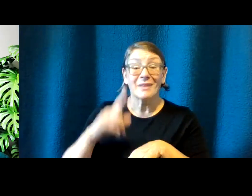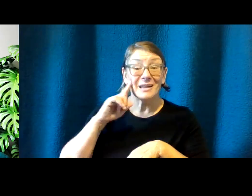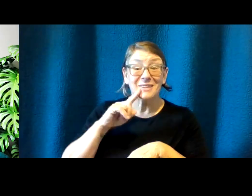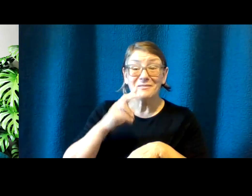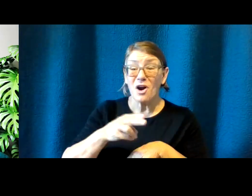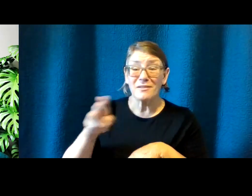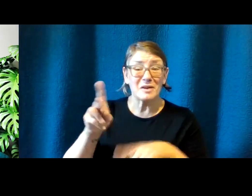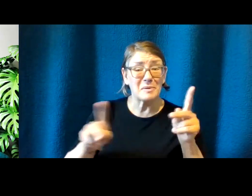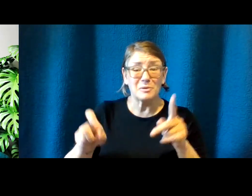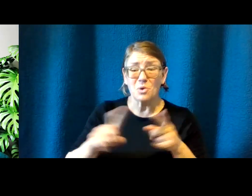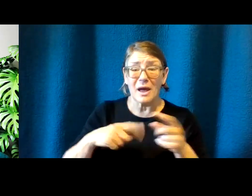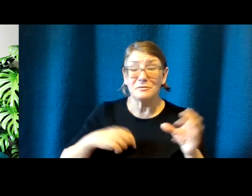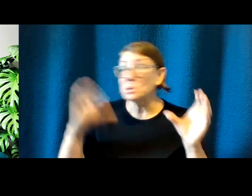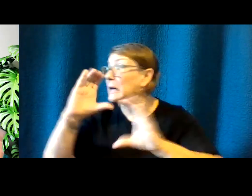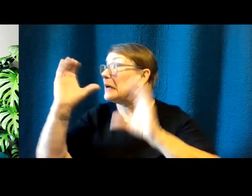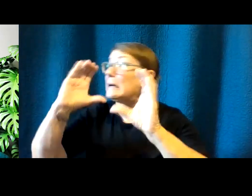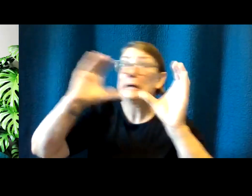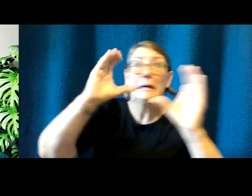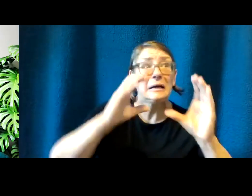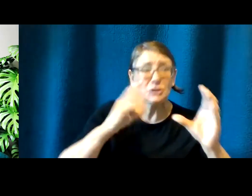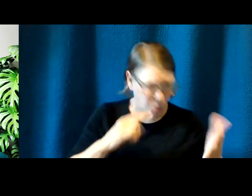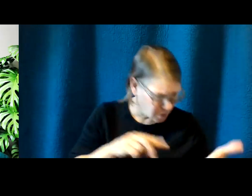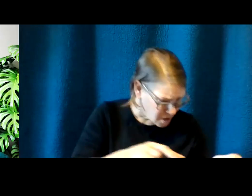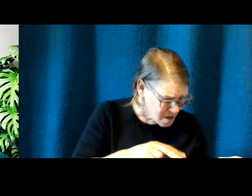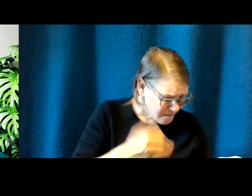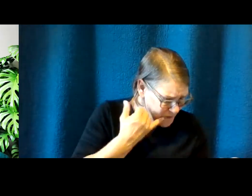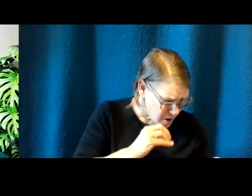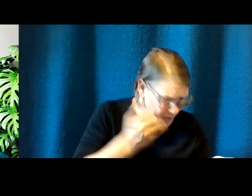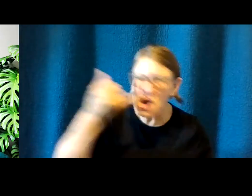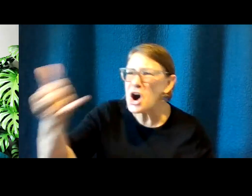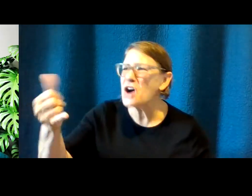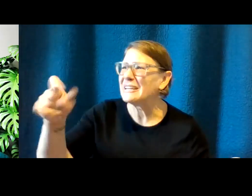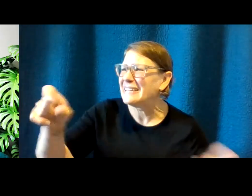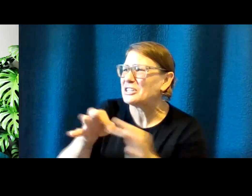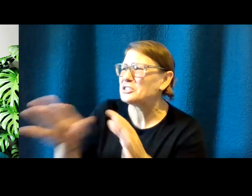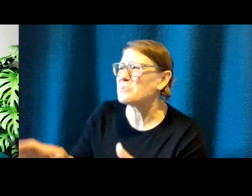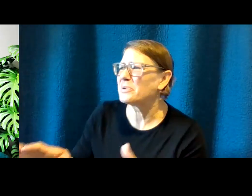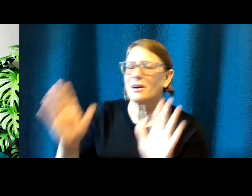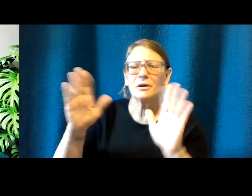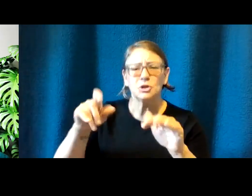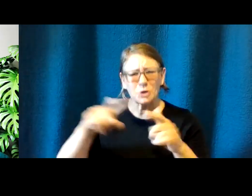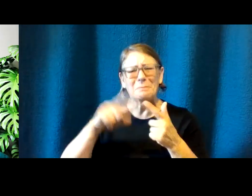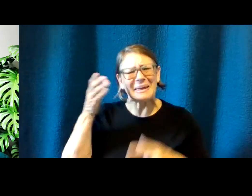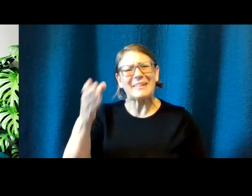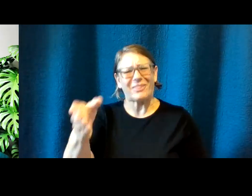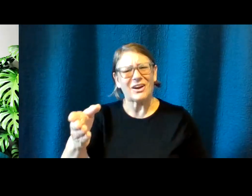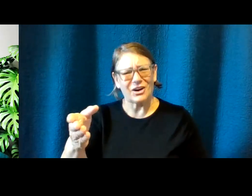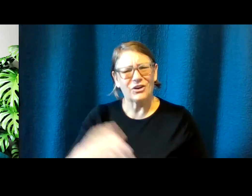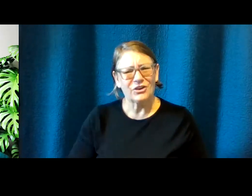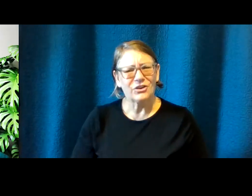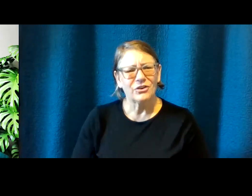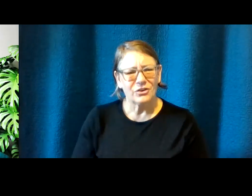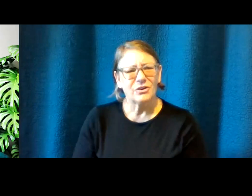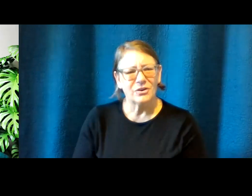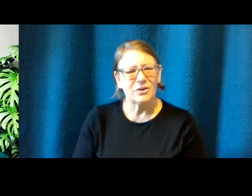to scramble around to find a number to see if there's an interpreter or any kind of accommodations, that's something that they